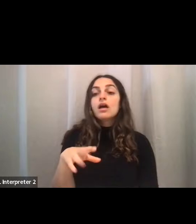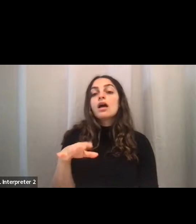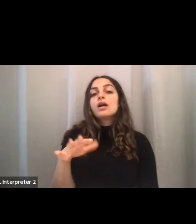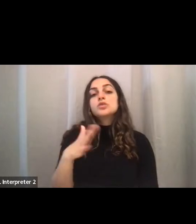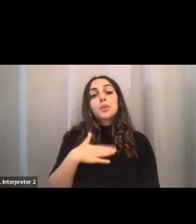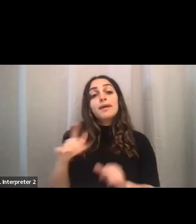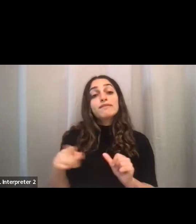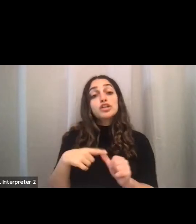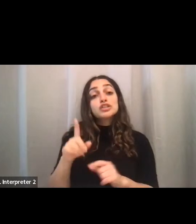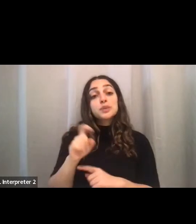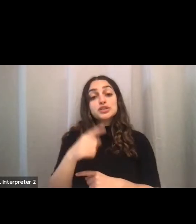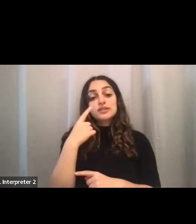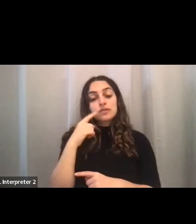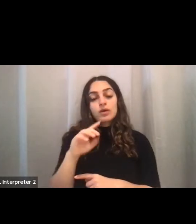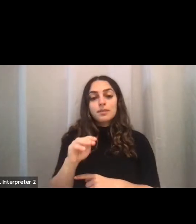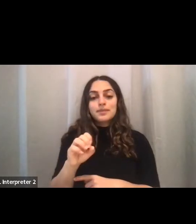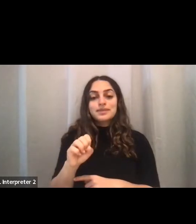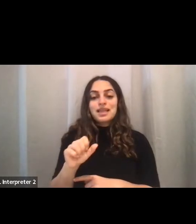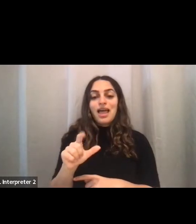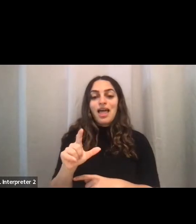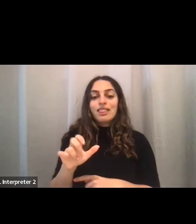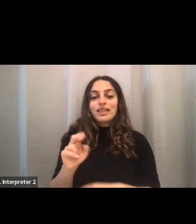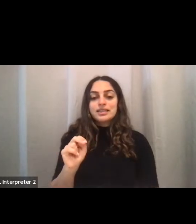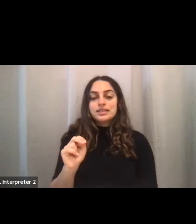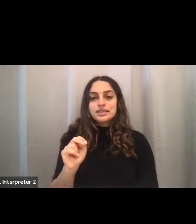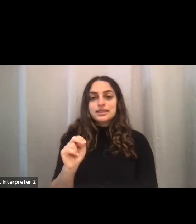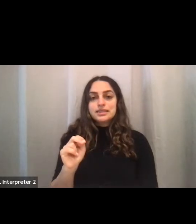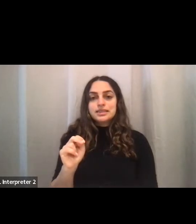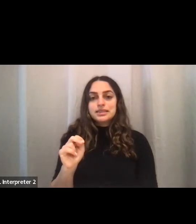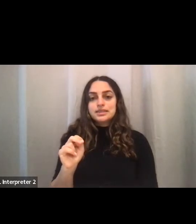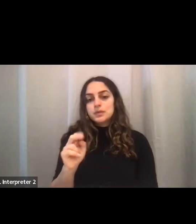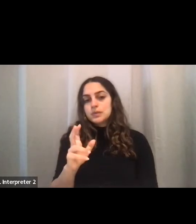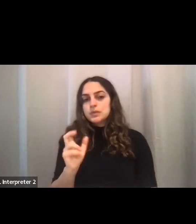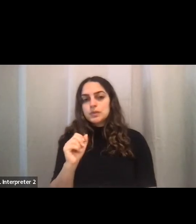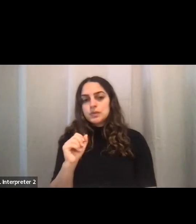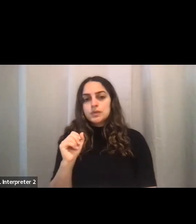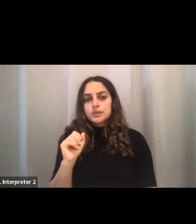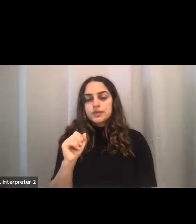questions are for miss allen so